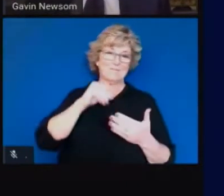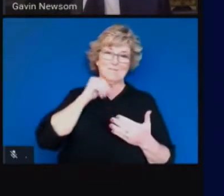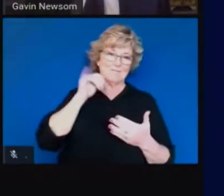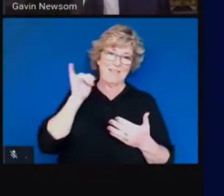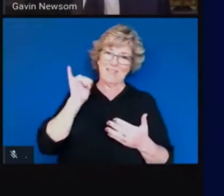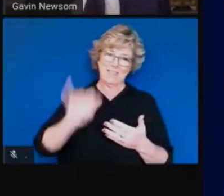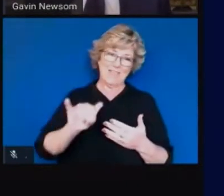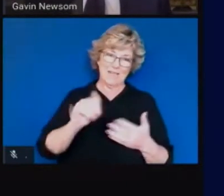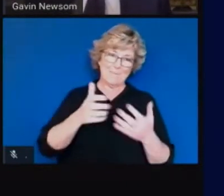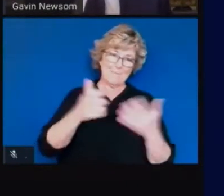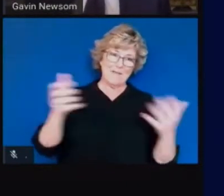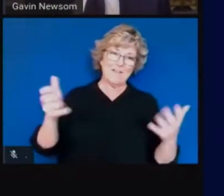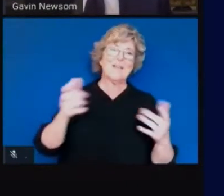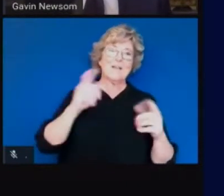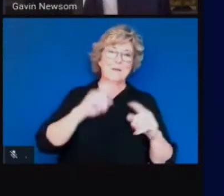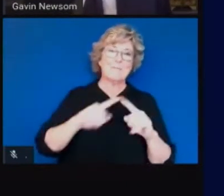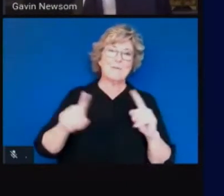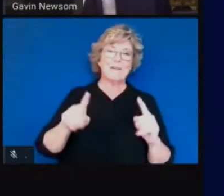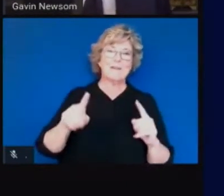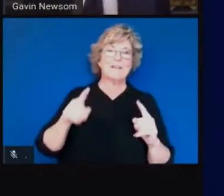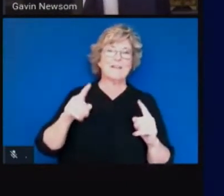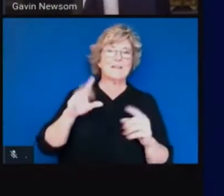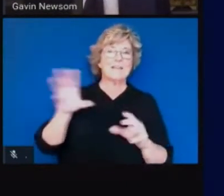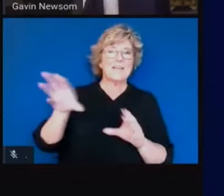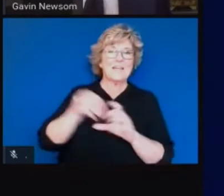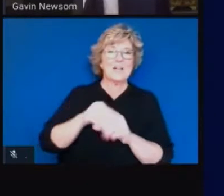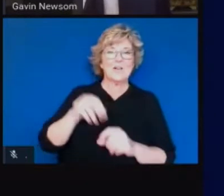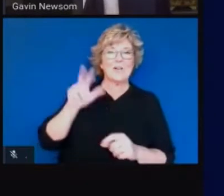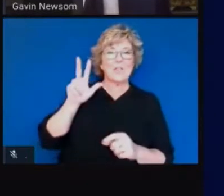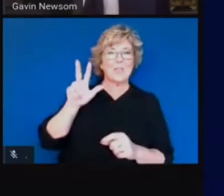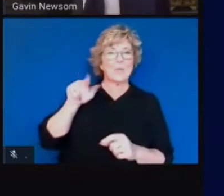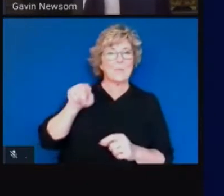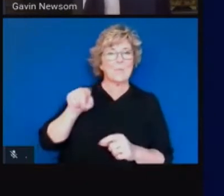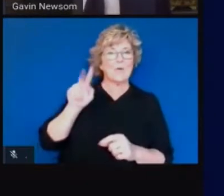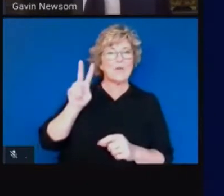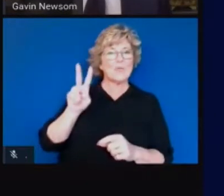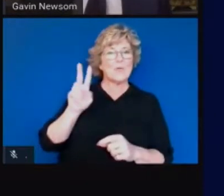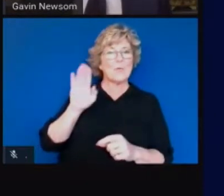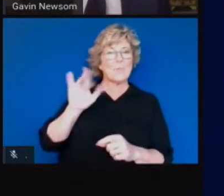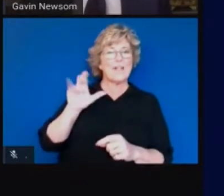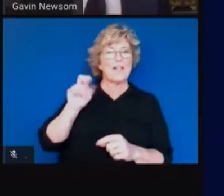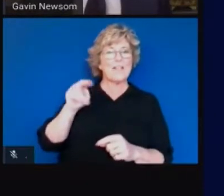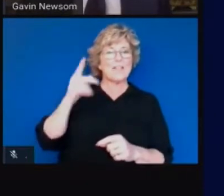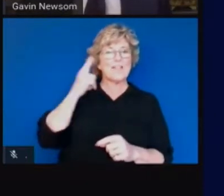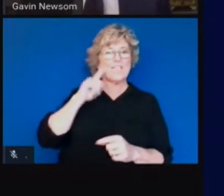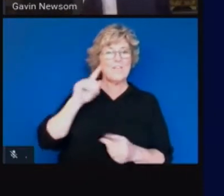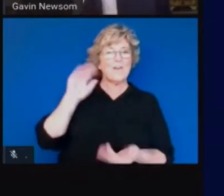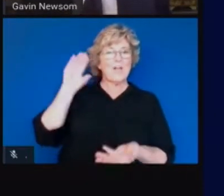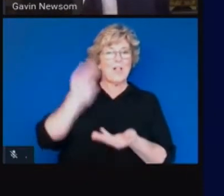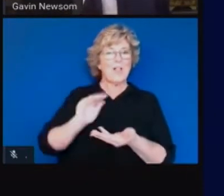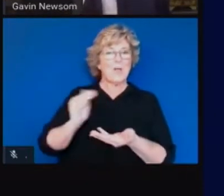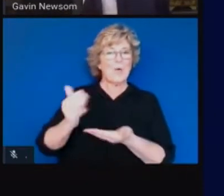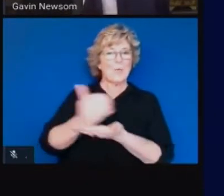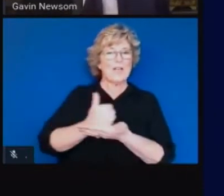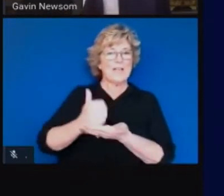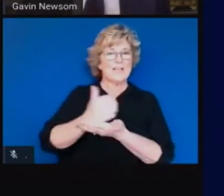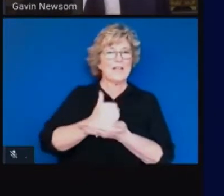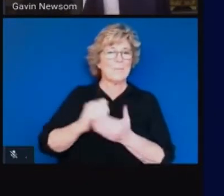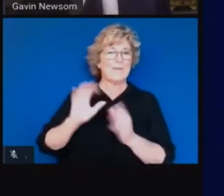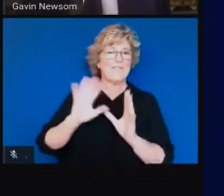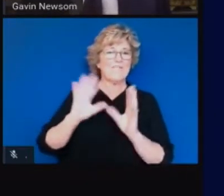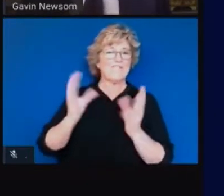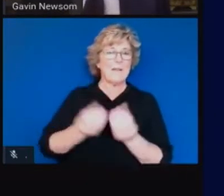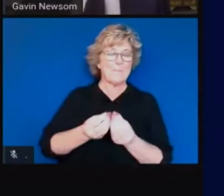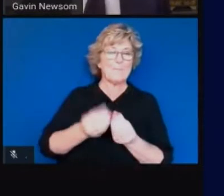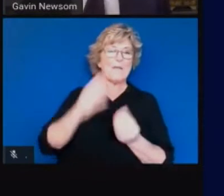nonetheless, it's helpful and includes $3.2 billion for low-income families. So it's additive, it's complementary. It will help with our efforts. It will